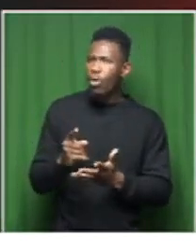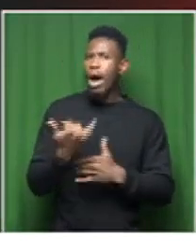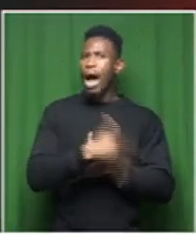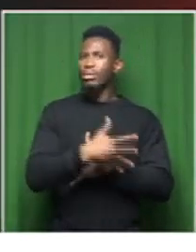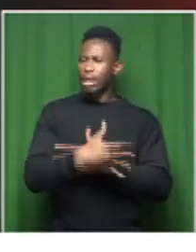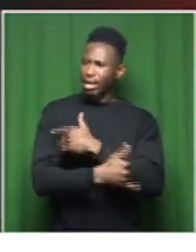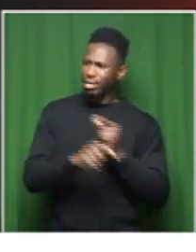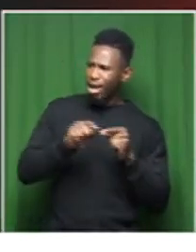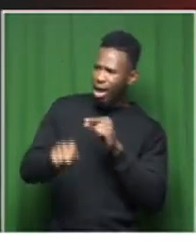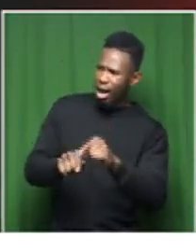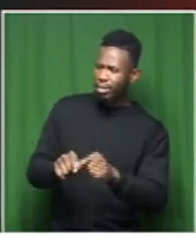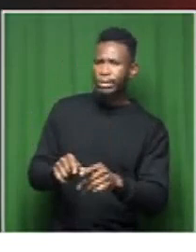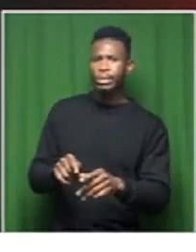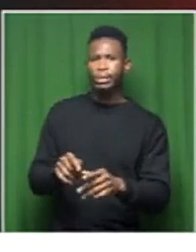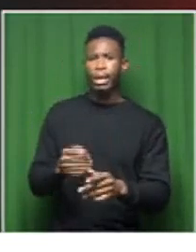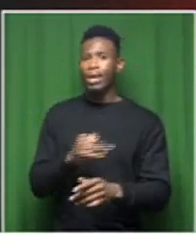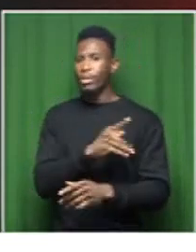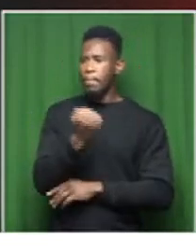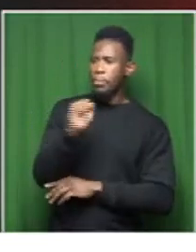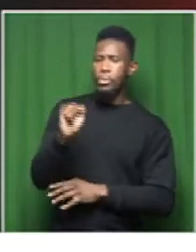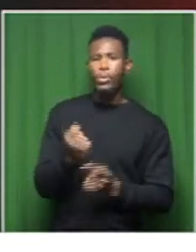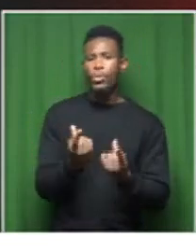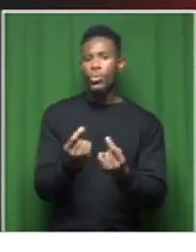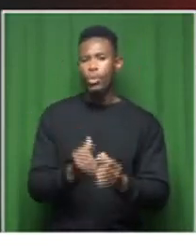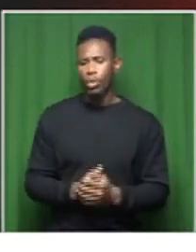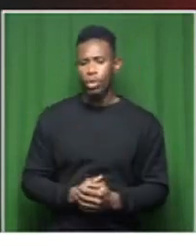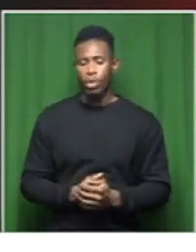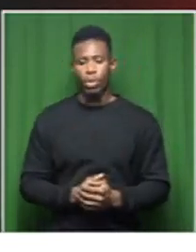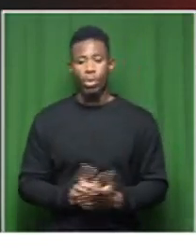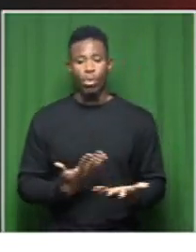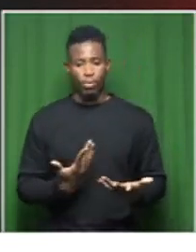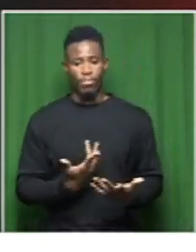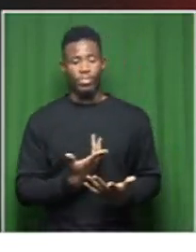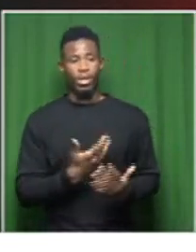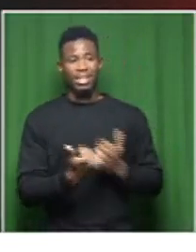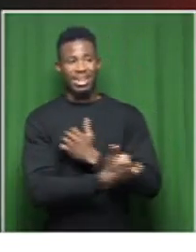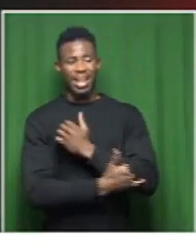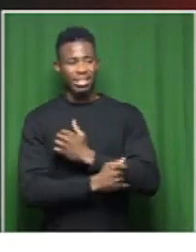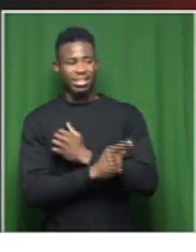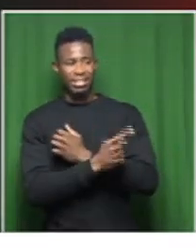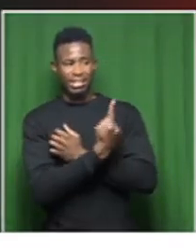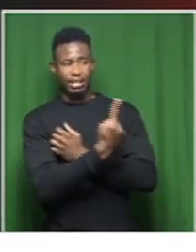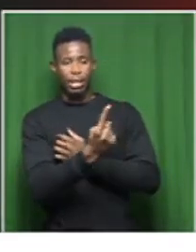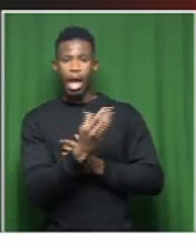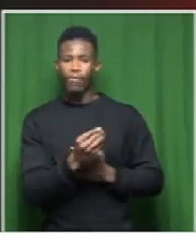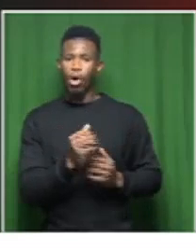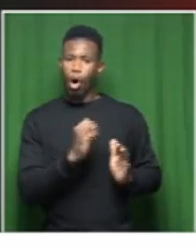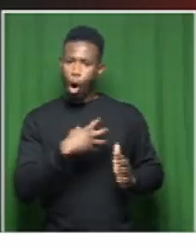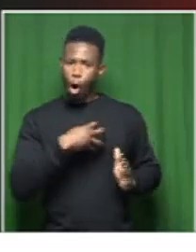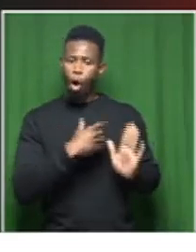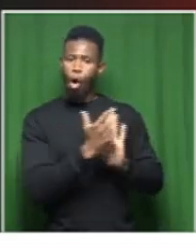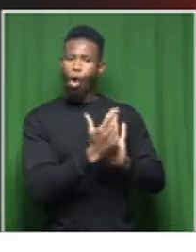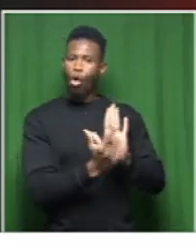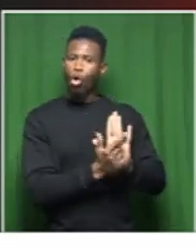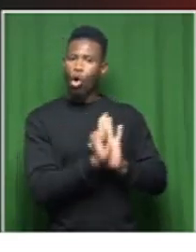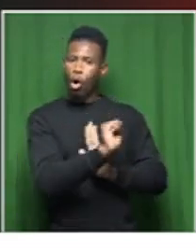Well, that will be surprising. Every one of those countries have their own immigration laws. Some of them